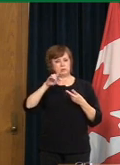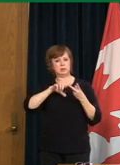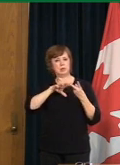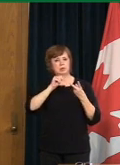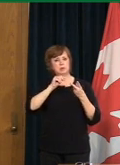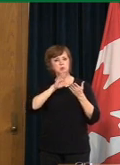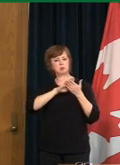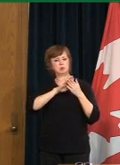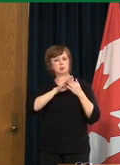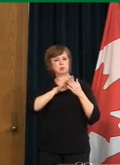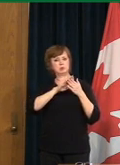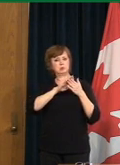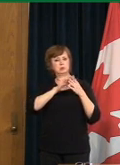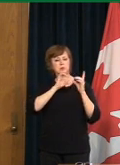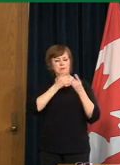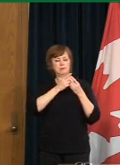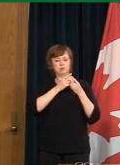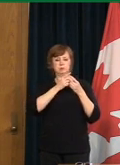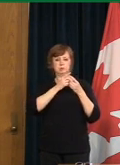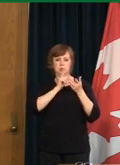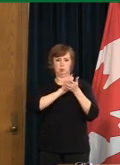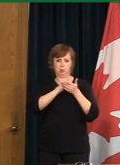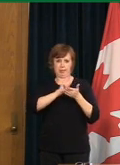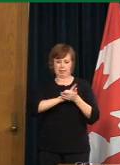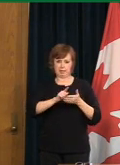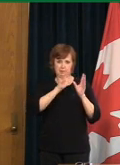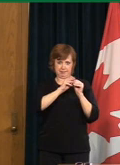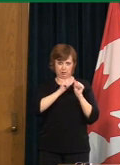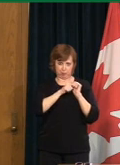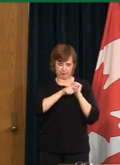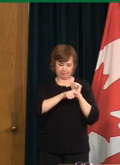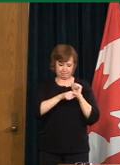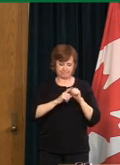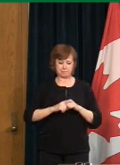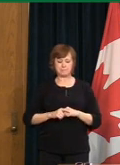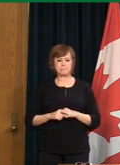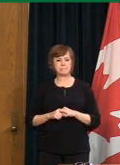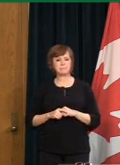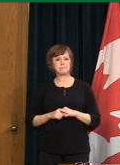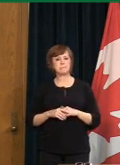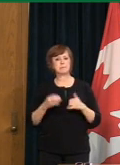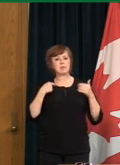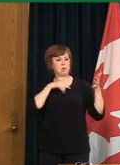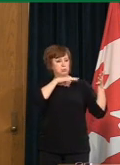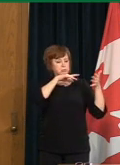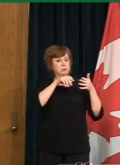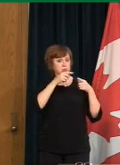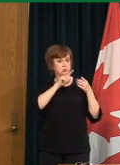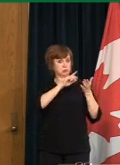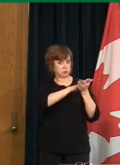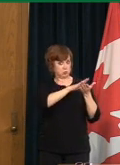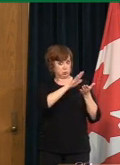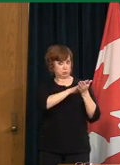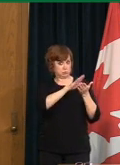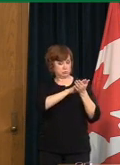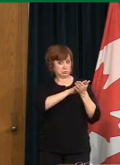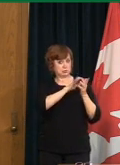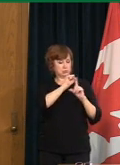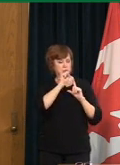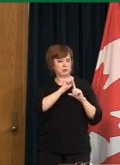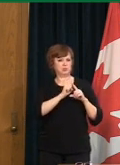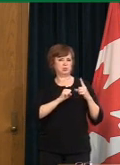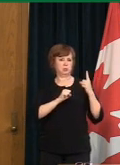divisions on a weekly basis. So, at this time, when we look at our cases in schools, most of them are